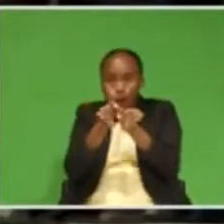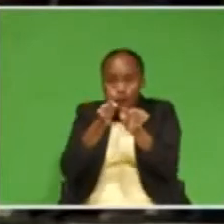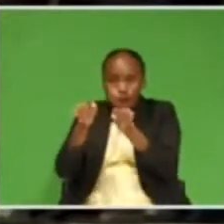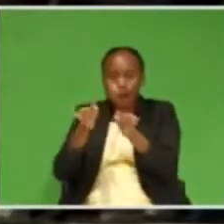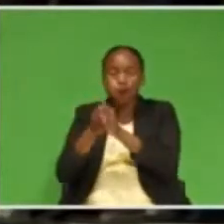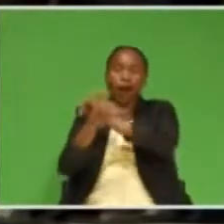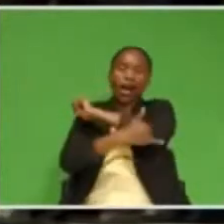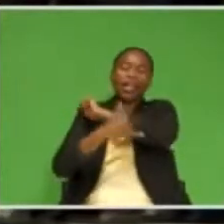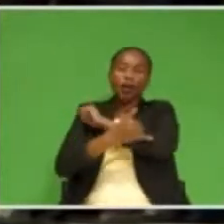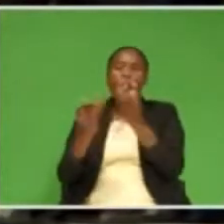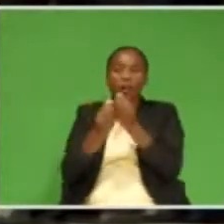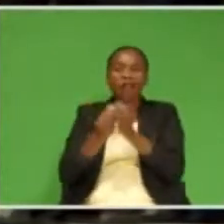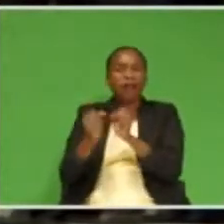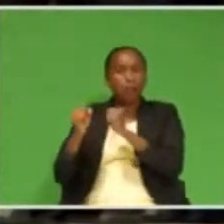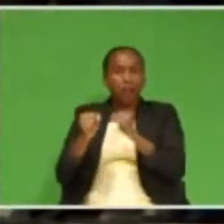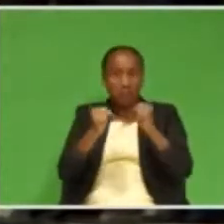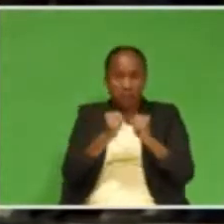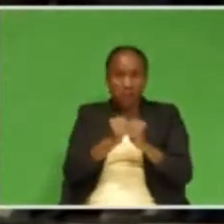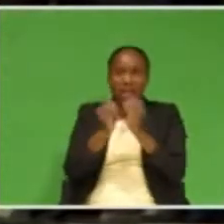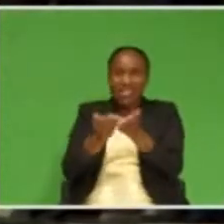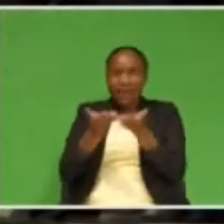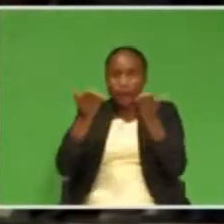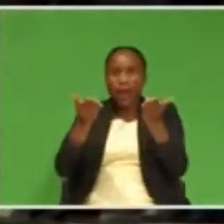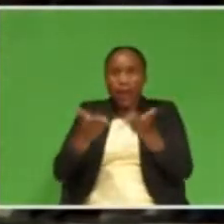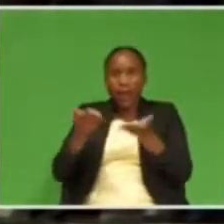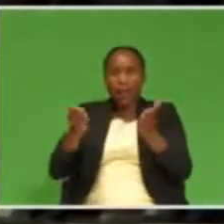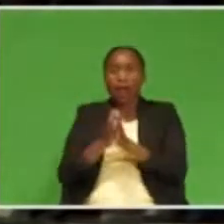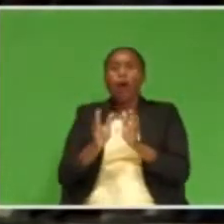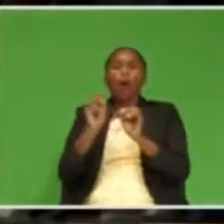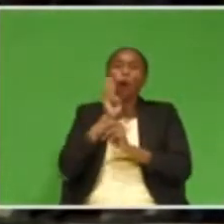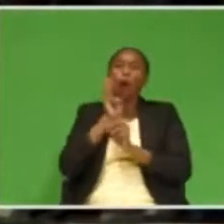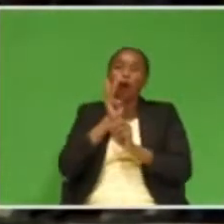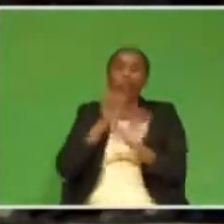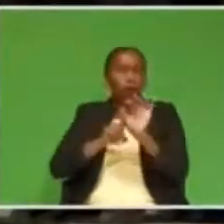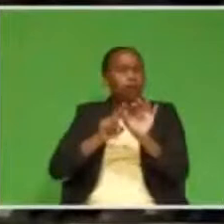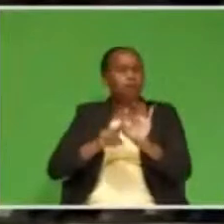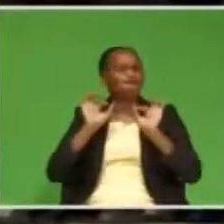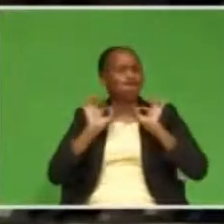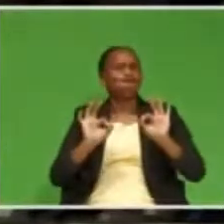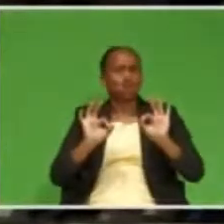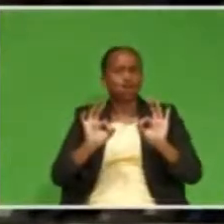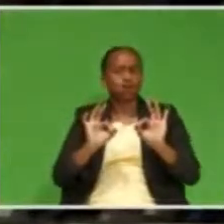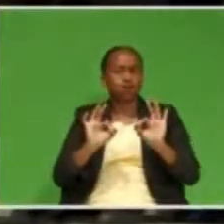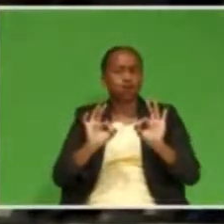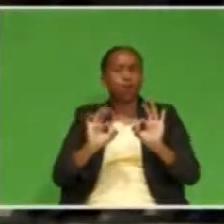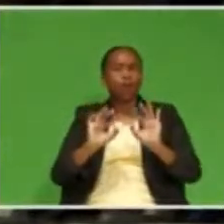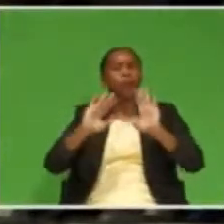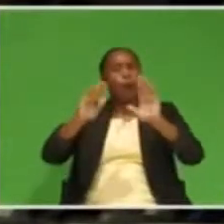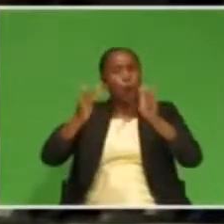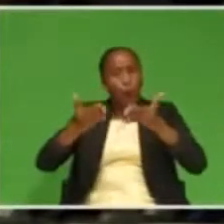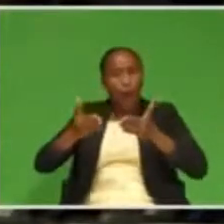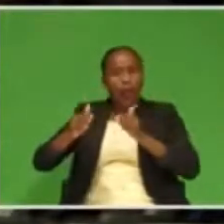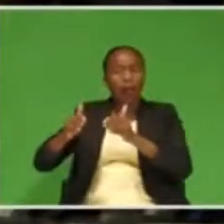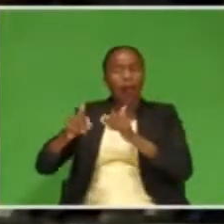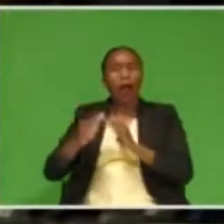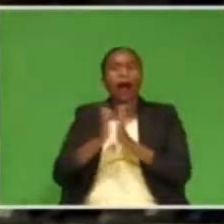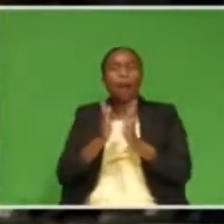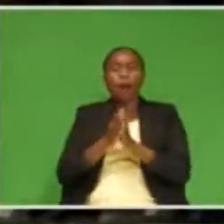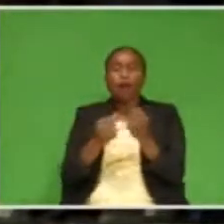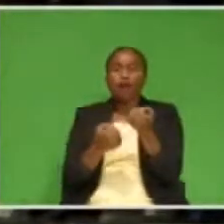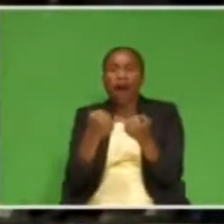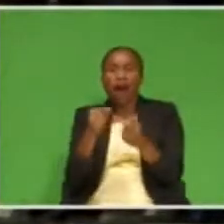sustainable supply of quality water. We will welcome more tourists to our